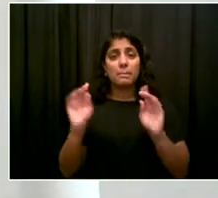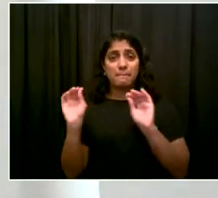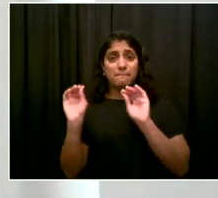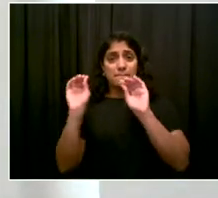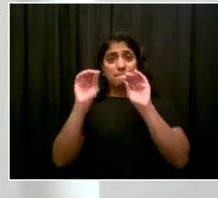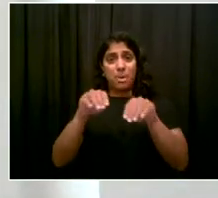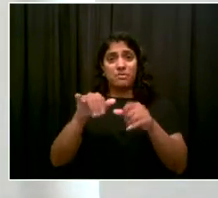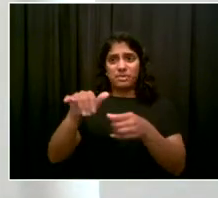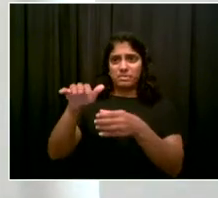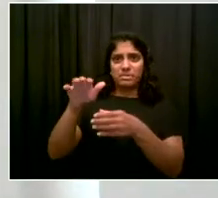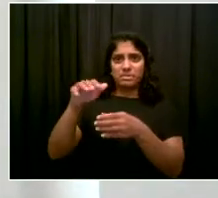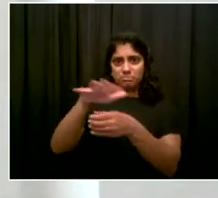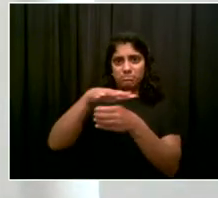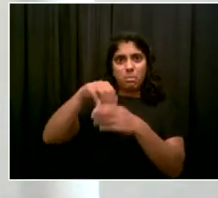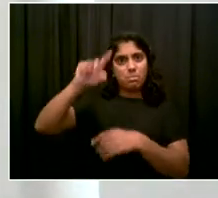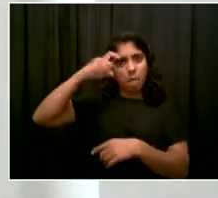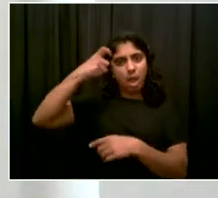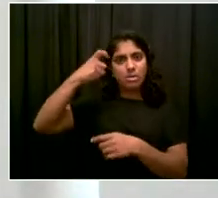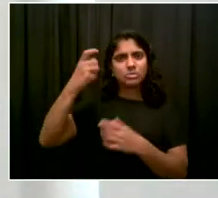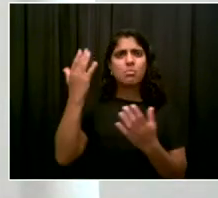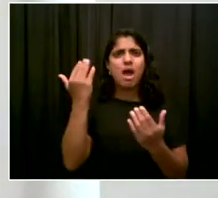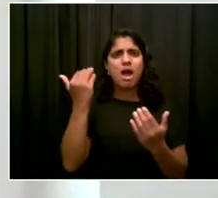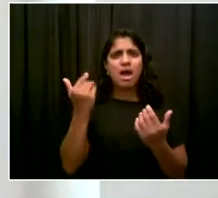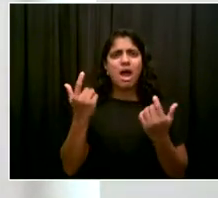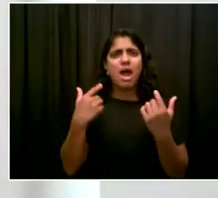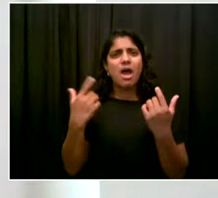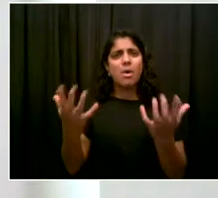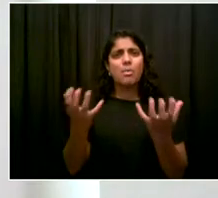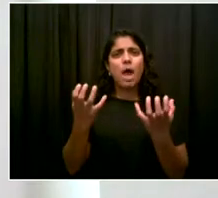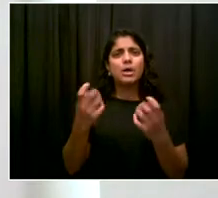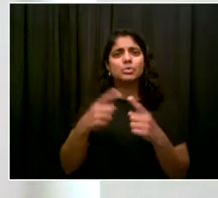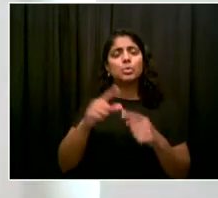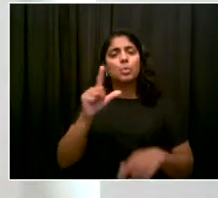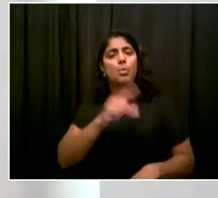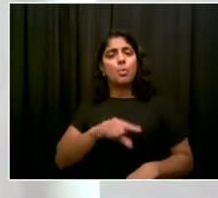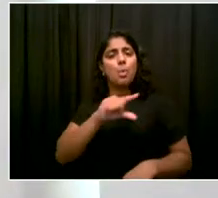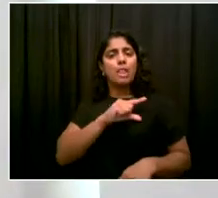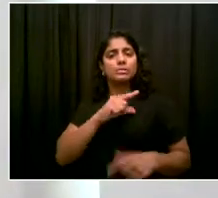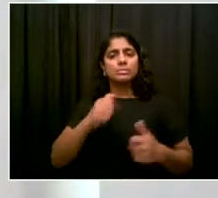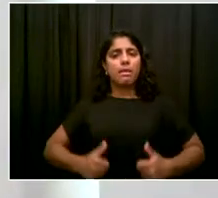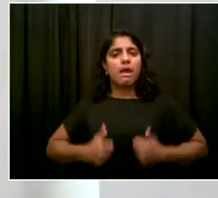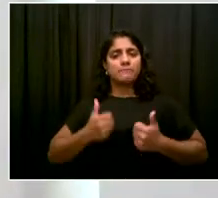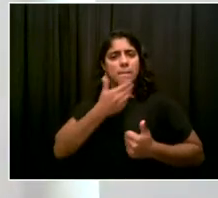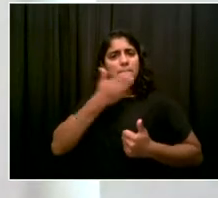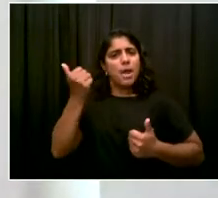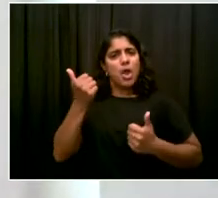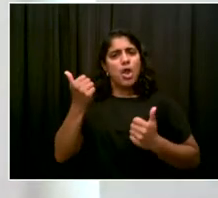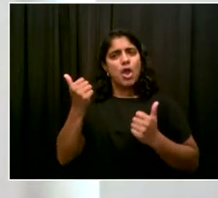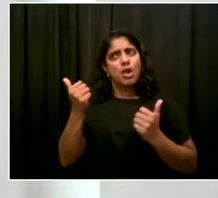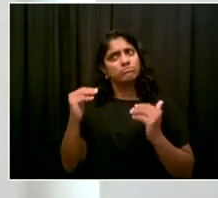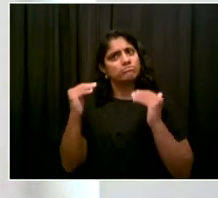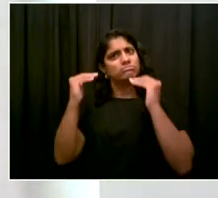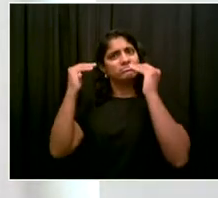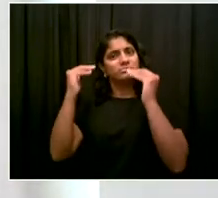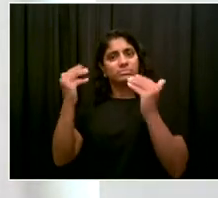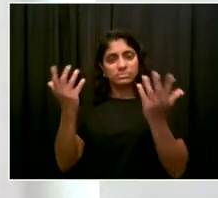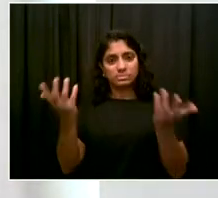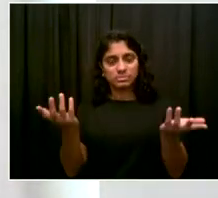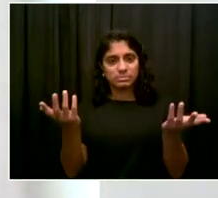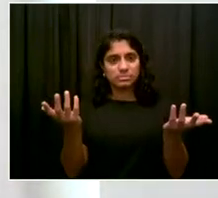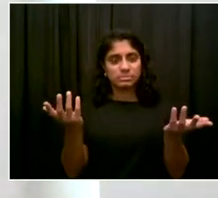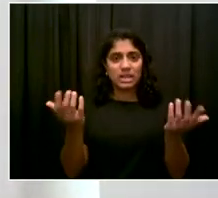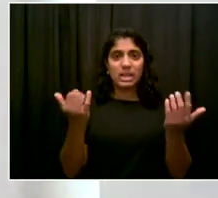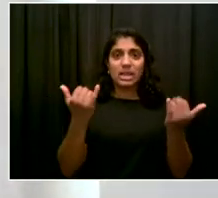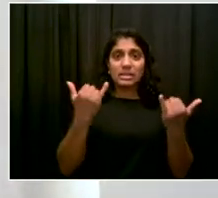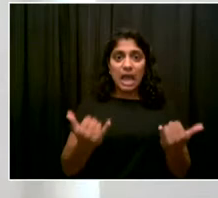here, to raise our families here, to work, to retire, and we deserve to live every day in a neighborhood that we can be proud